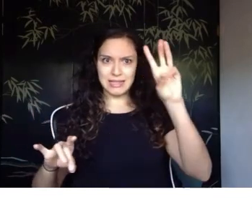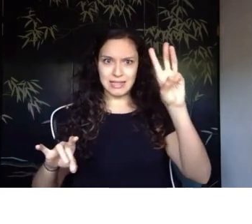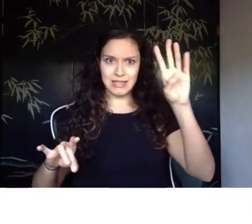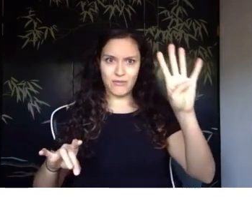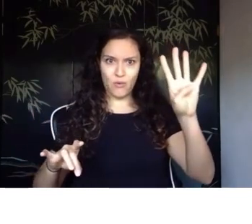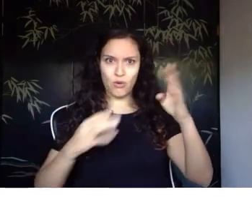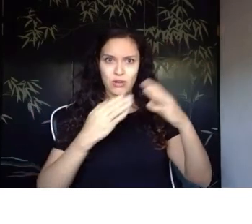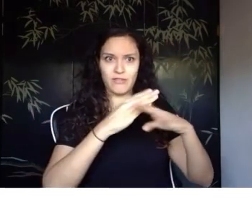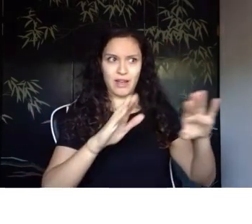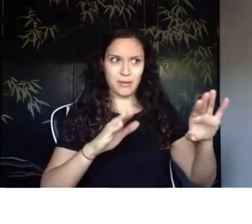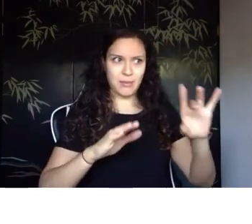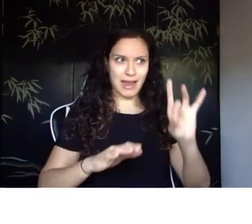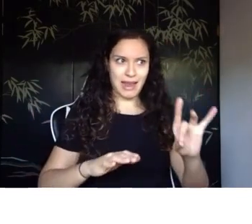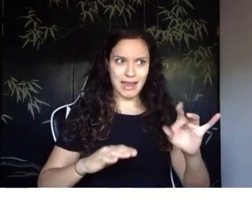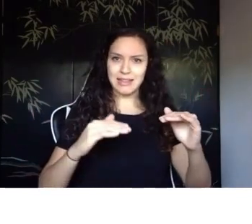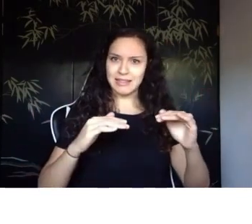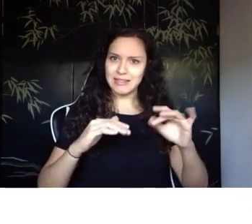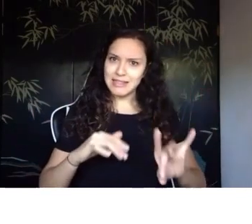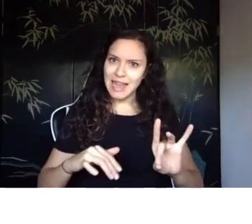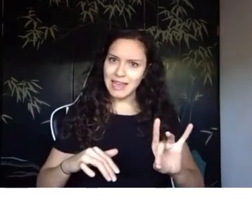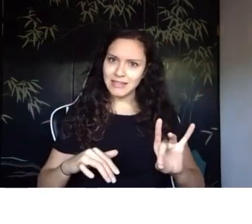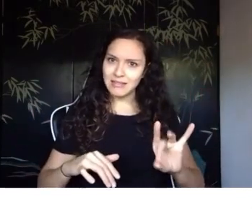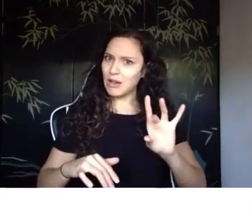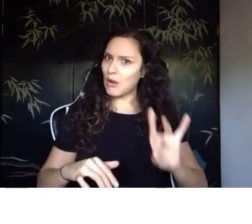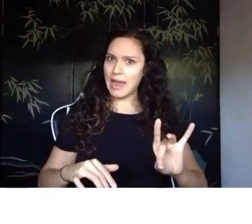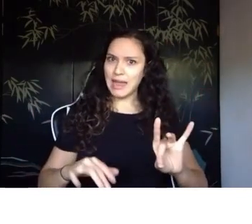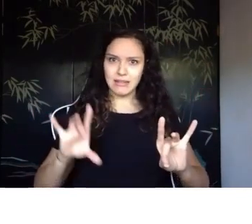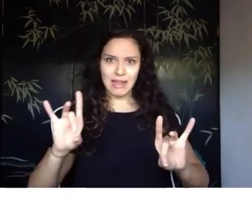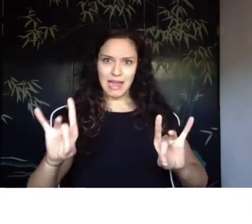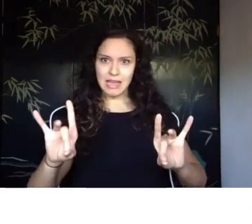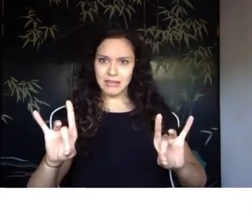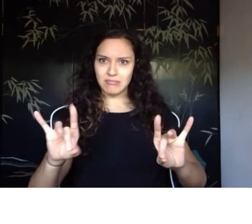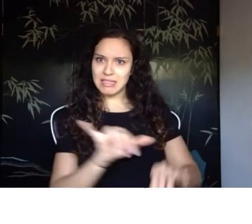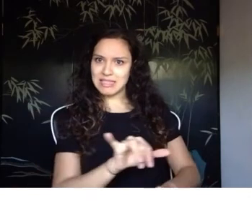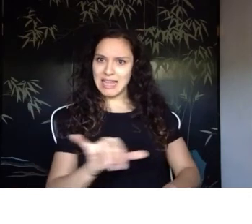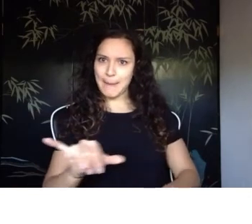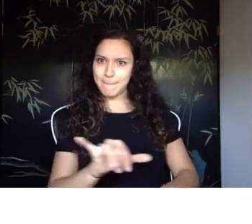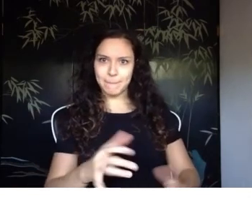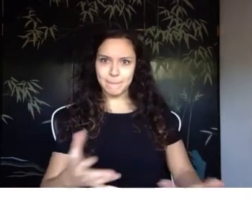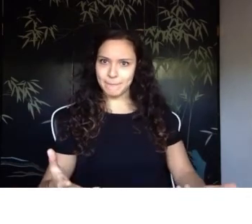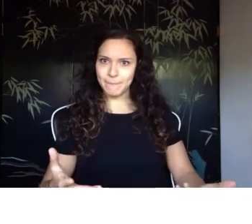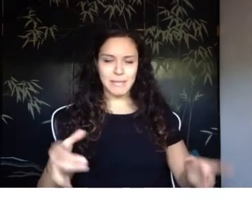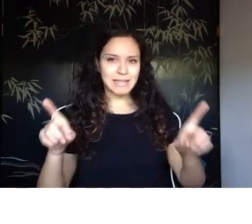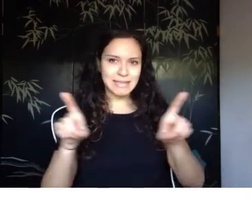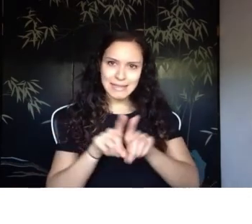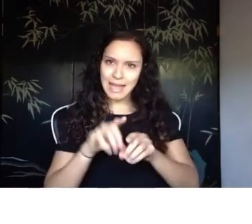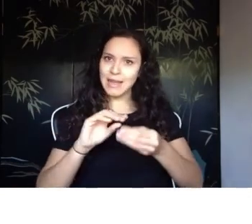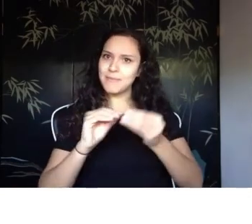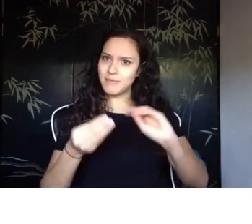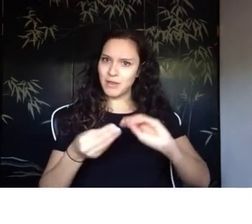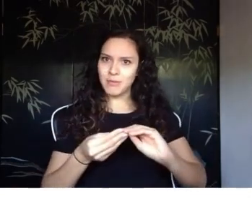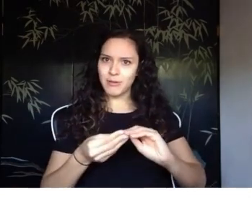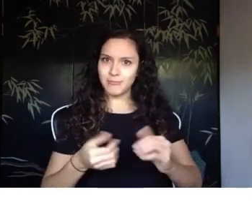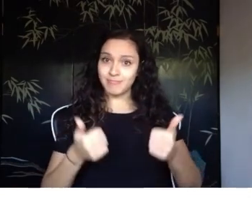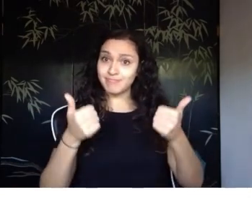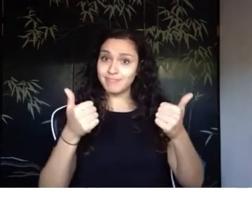24 divided by 3 is 8. 64 divided by 8 is 8. It has the same exact value.